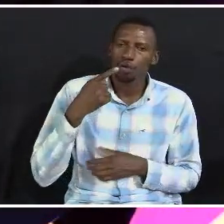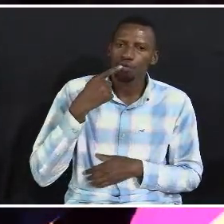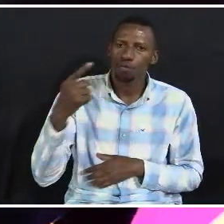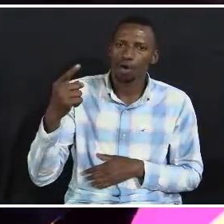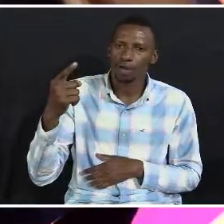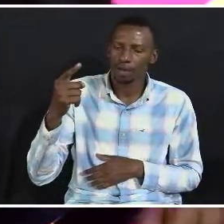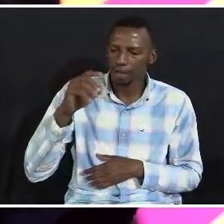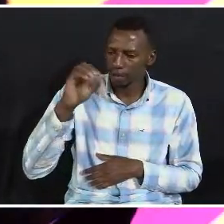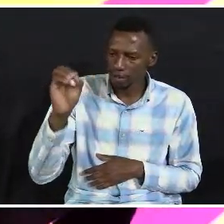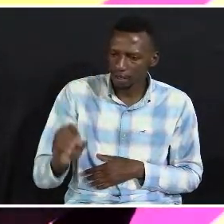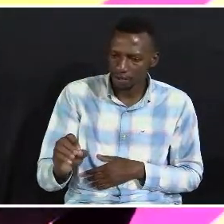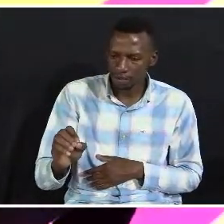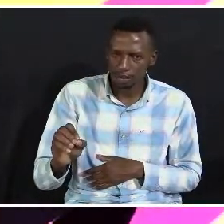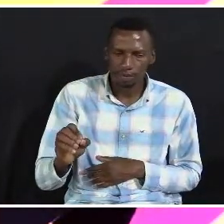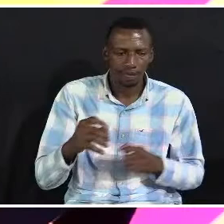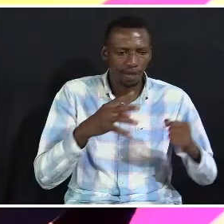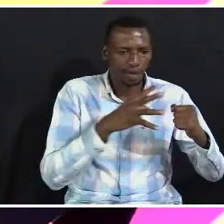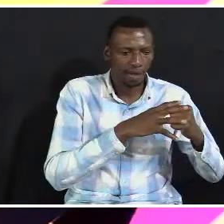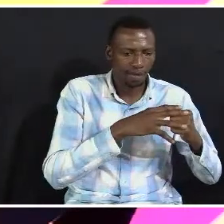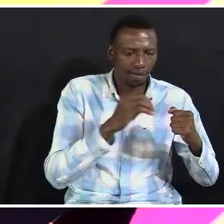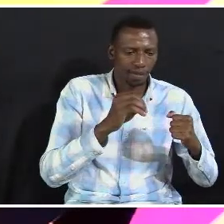at 90 years.